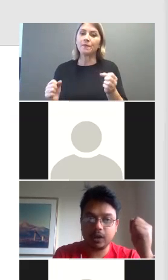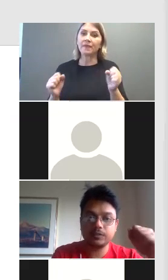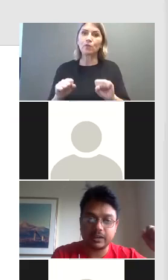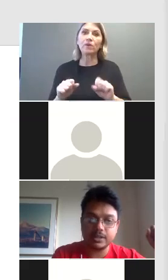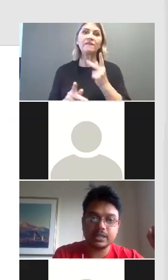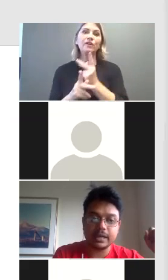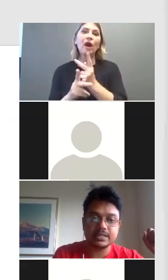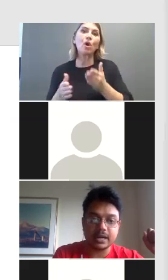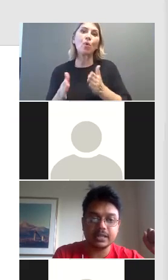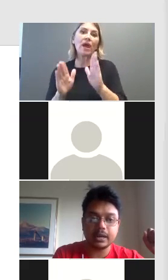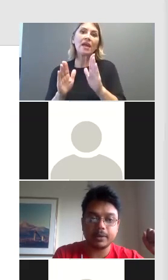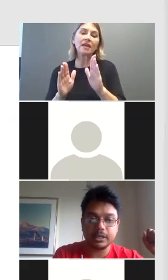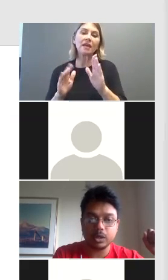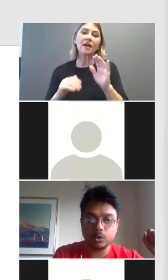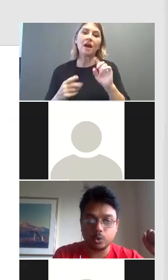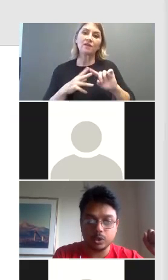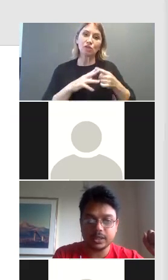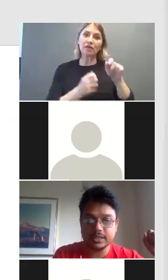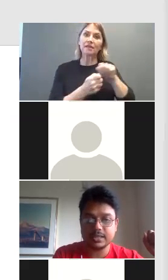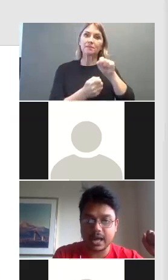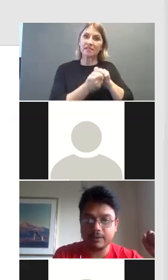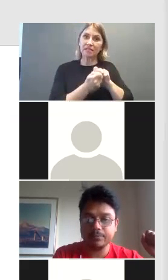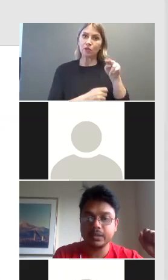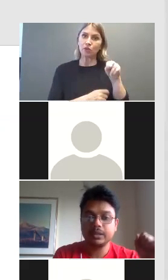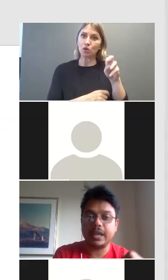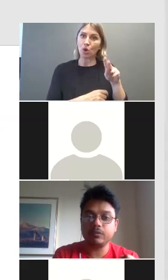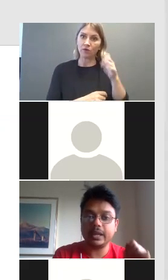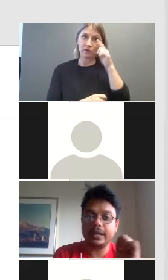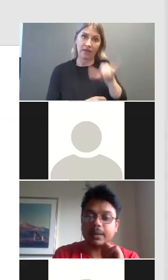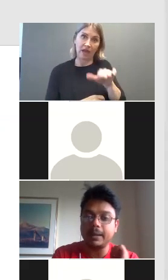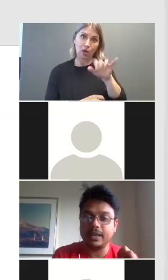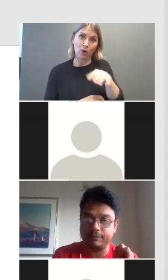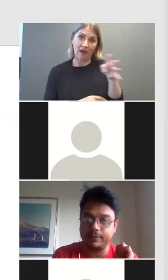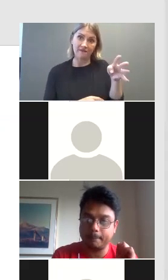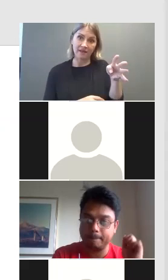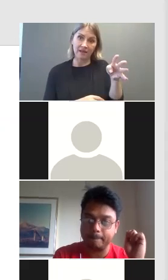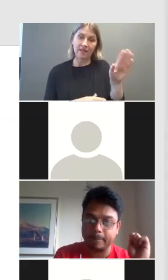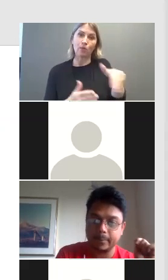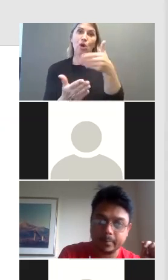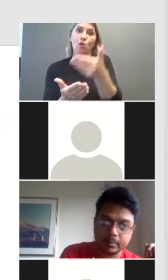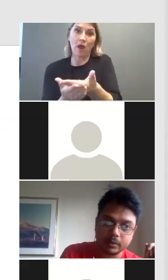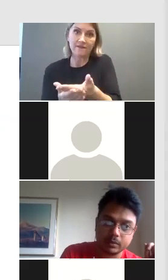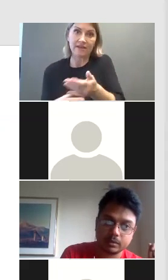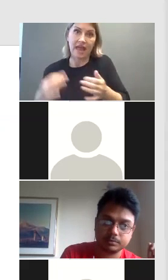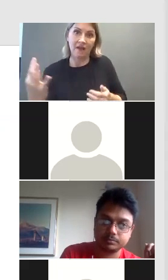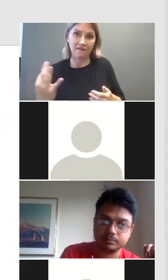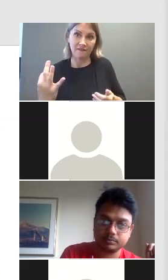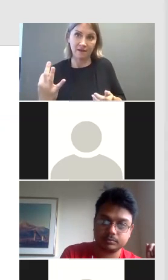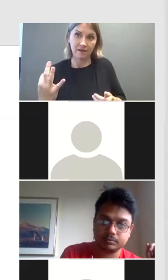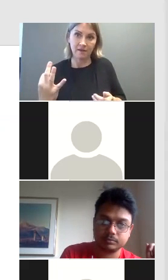a way of traversing and starting at a particular node in this graph that would end up at F?